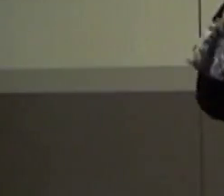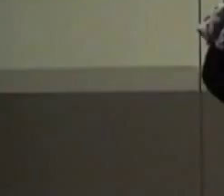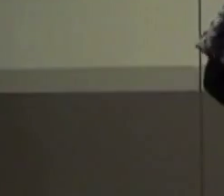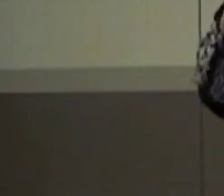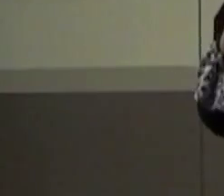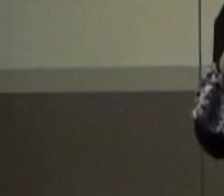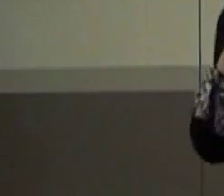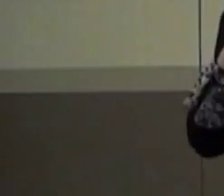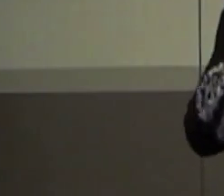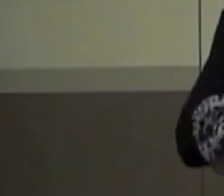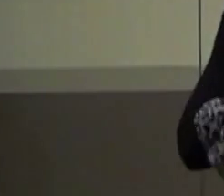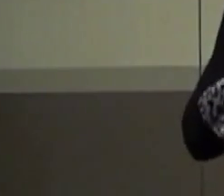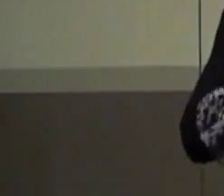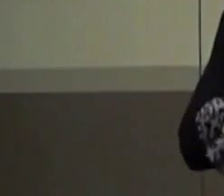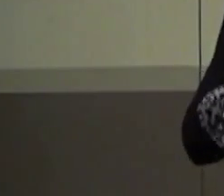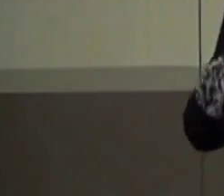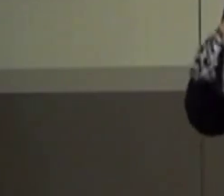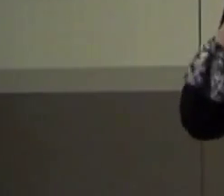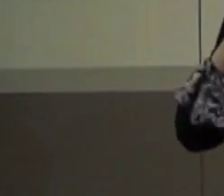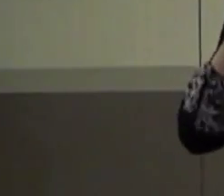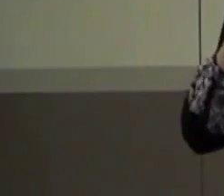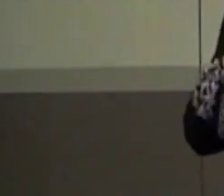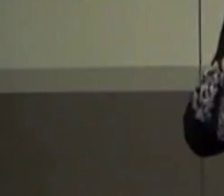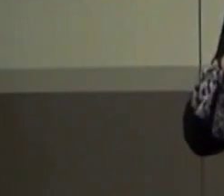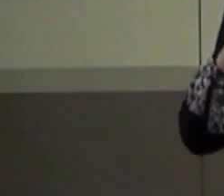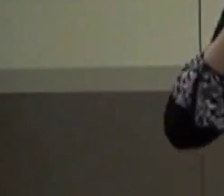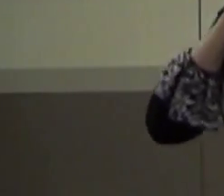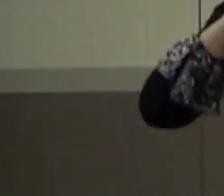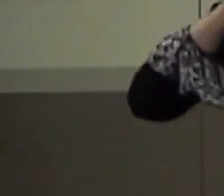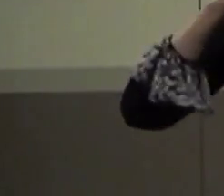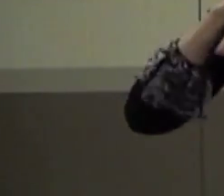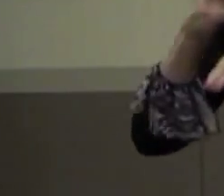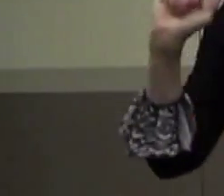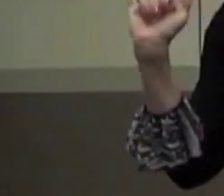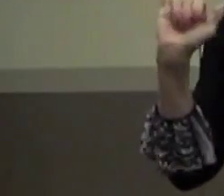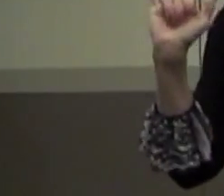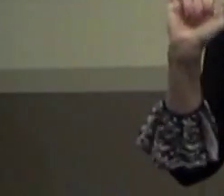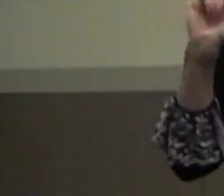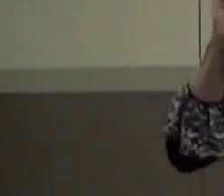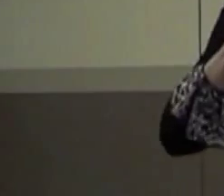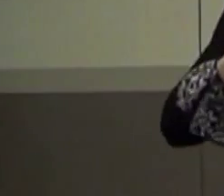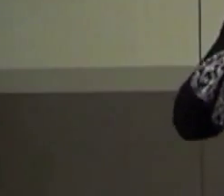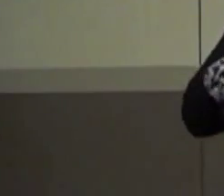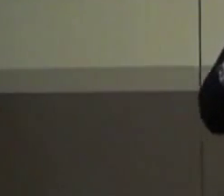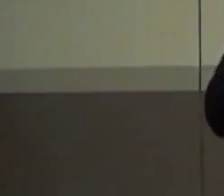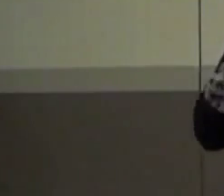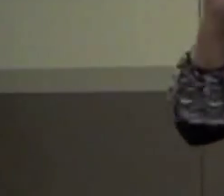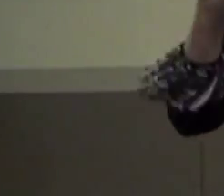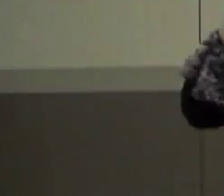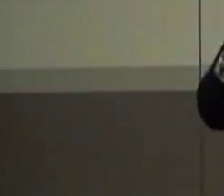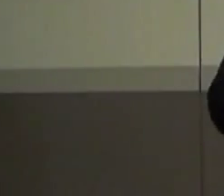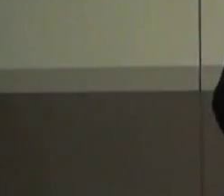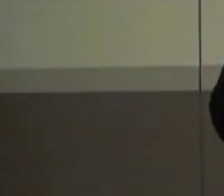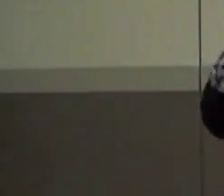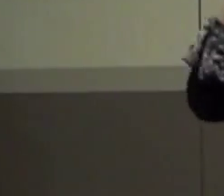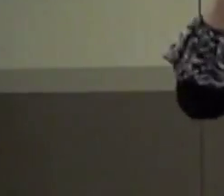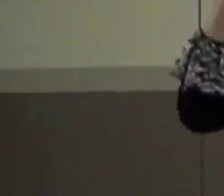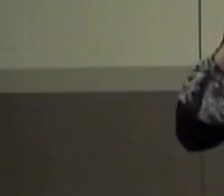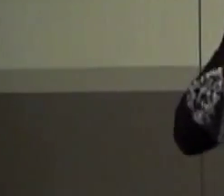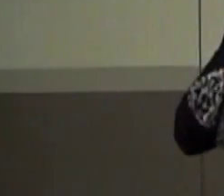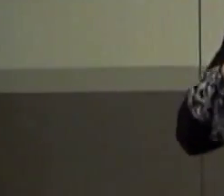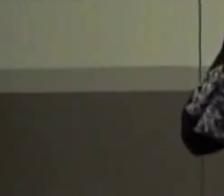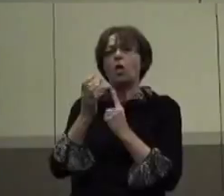are cultural overtones to some of this stuff. So depending upon what culture you're working with, you've got to be culturally sensitive.